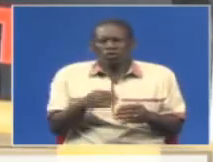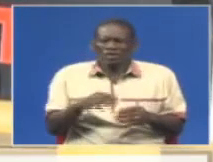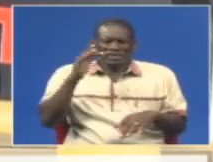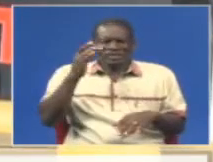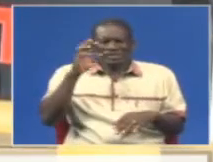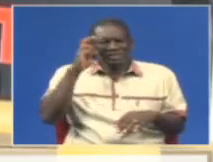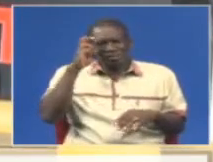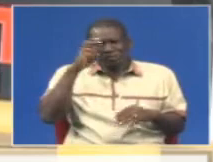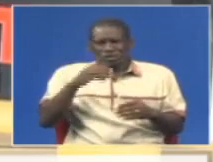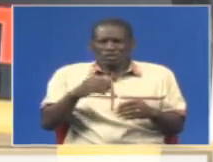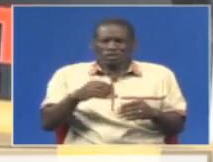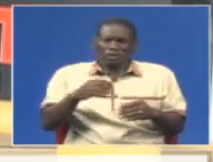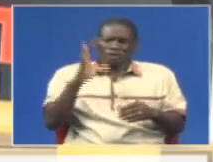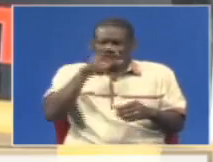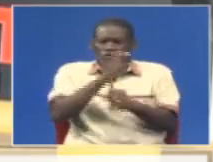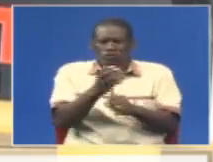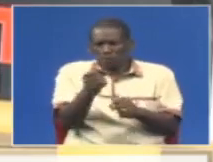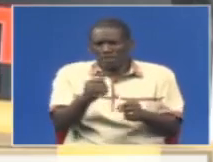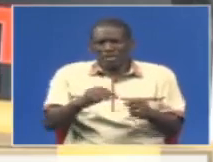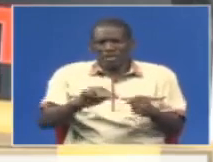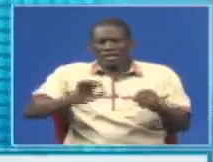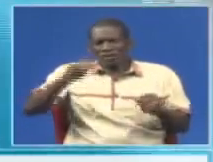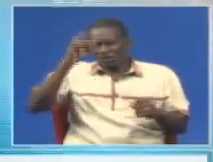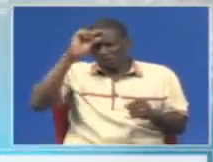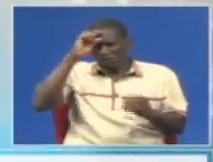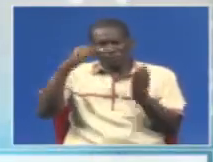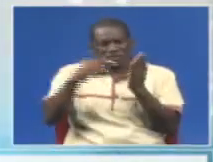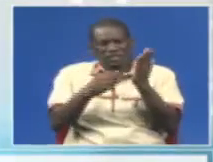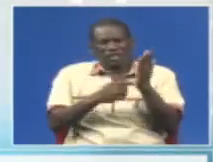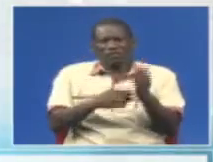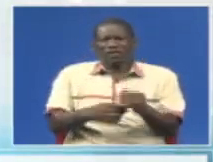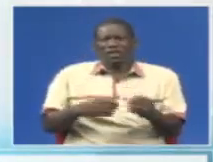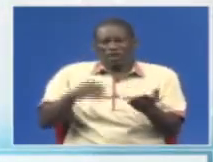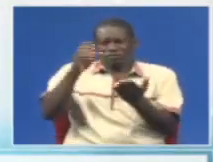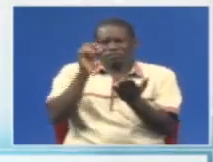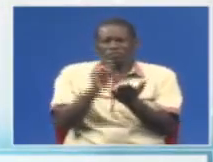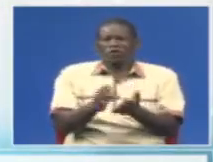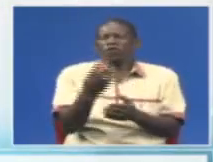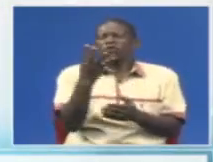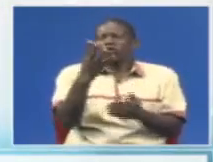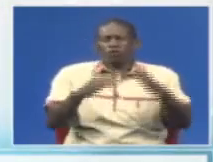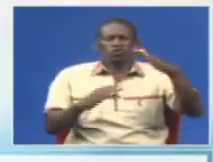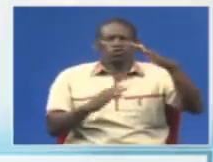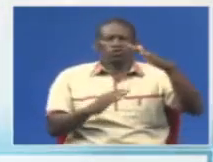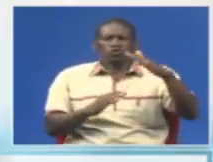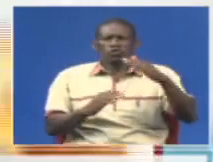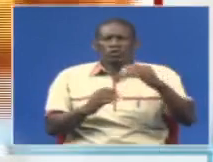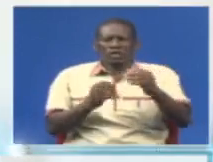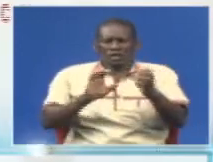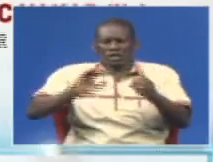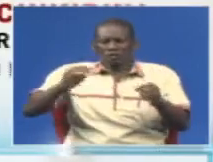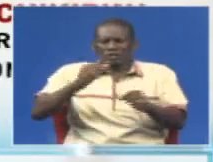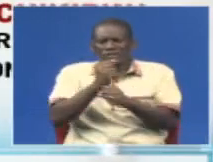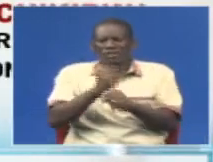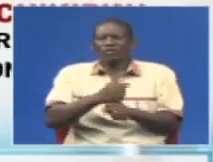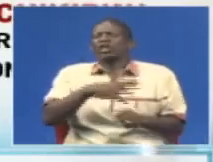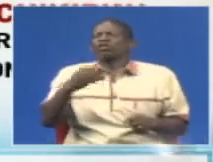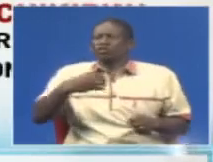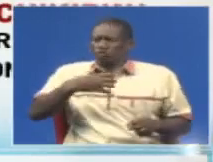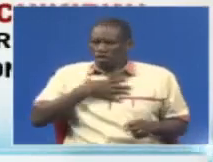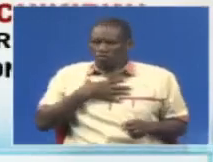the county government of Taita Taveta has sent 4 top county staff on compulsory leave. Thomas